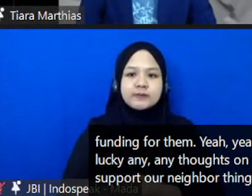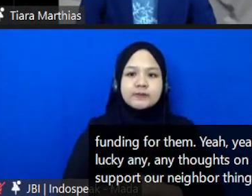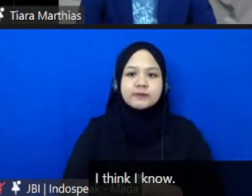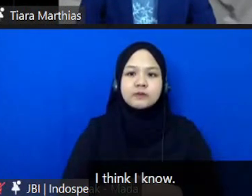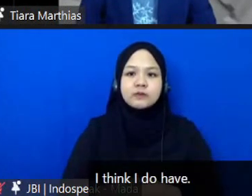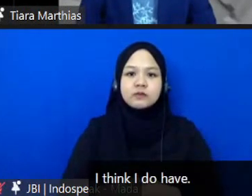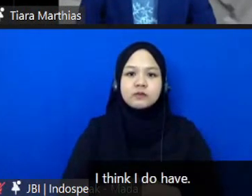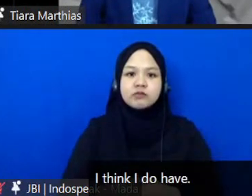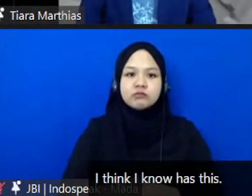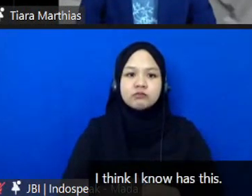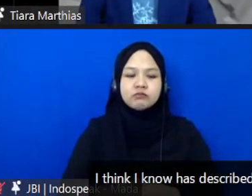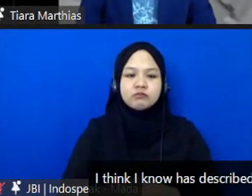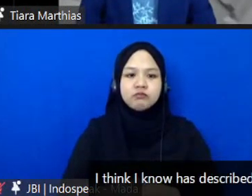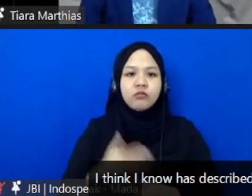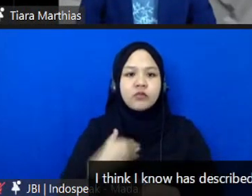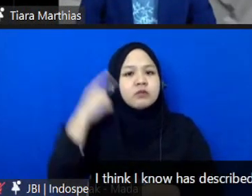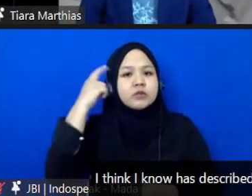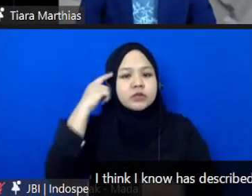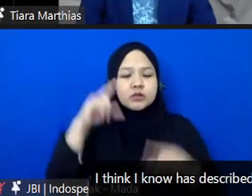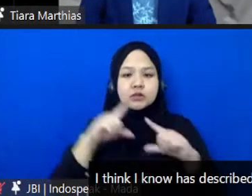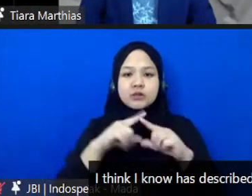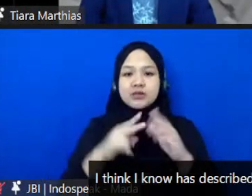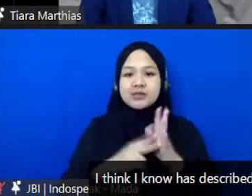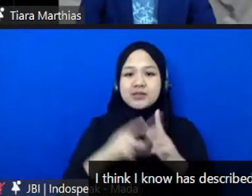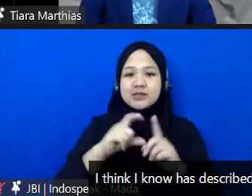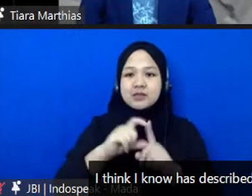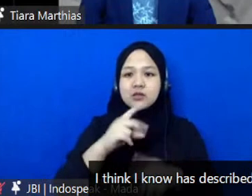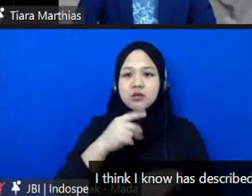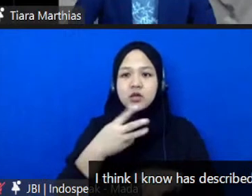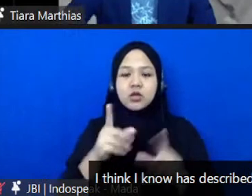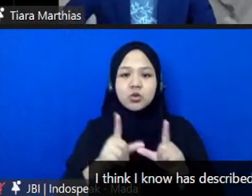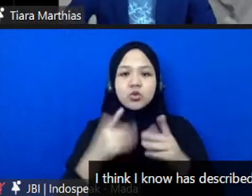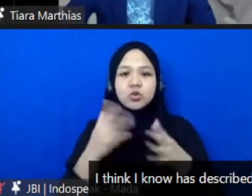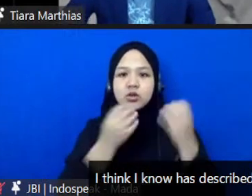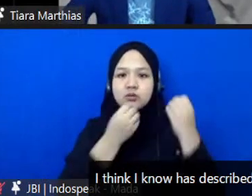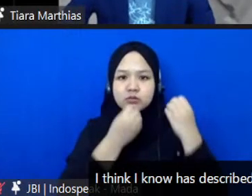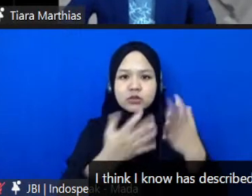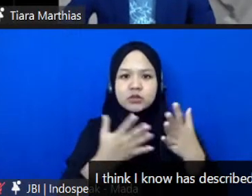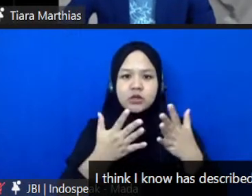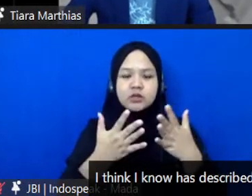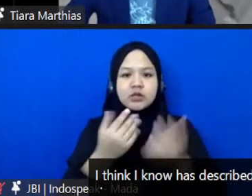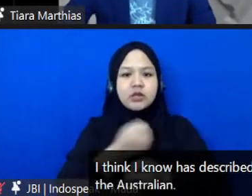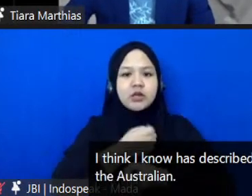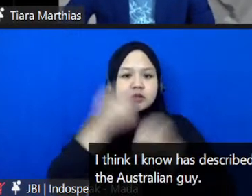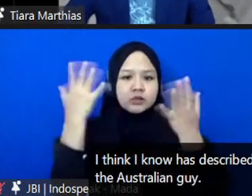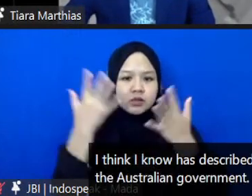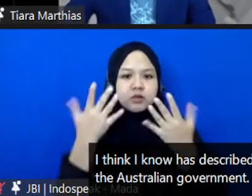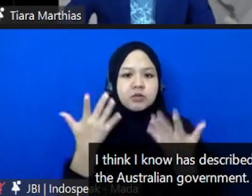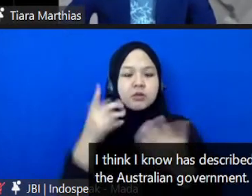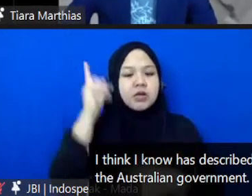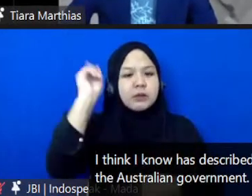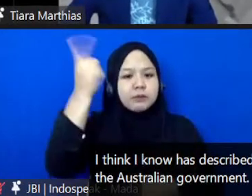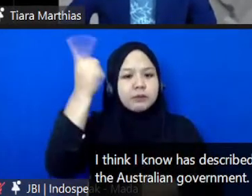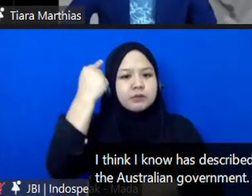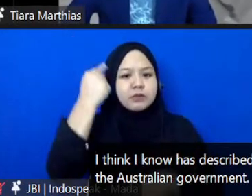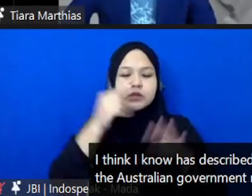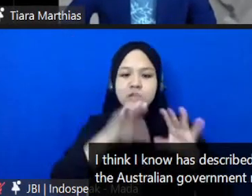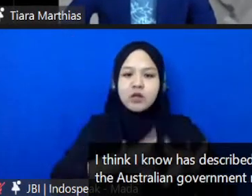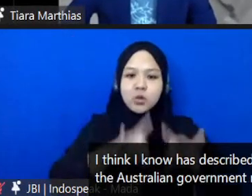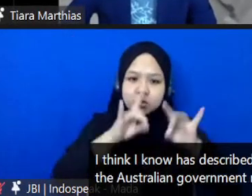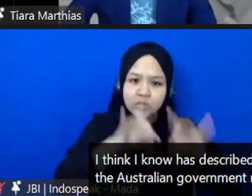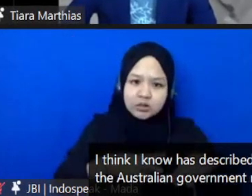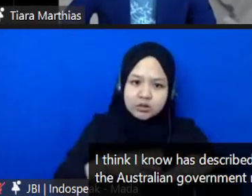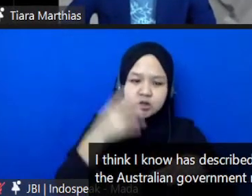has described rightly on the steps that the Australian government might